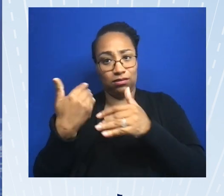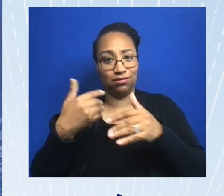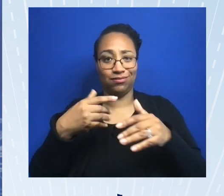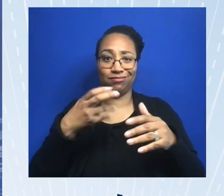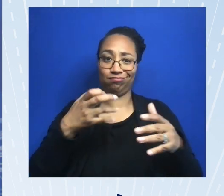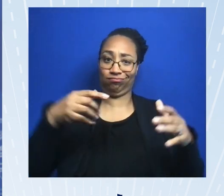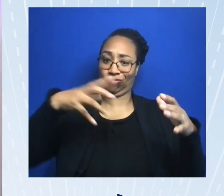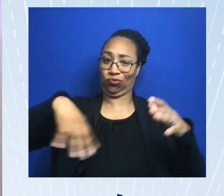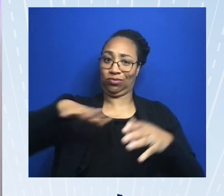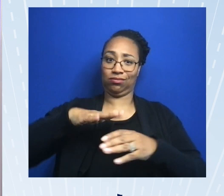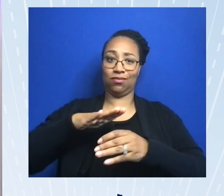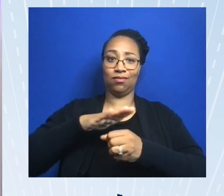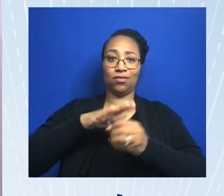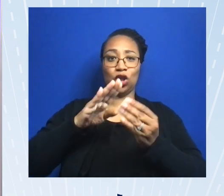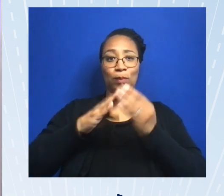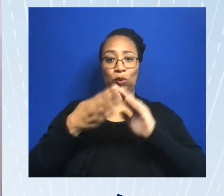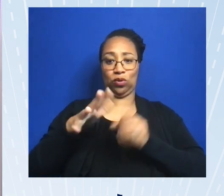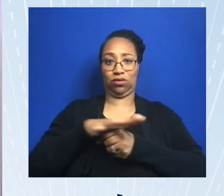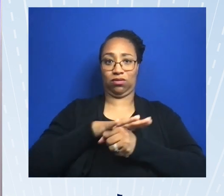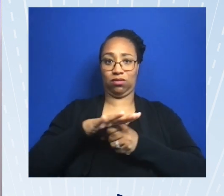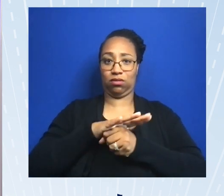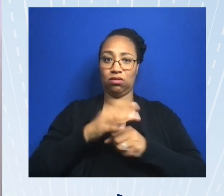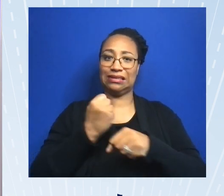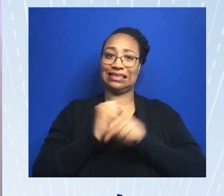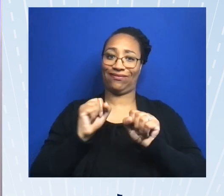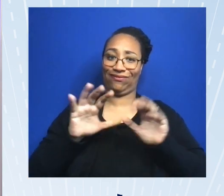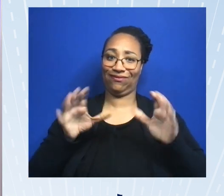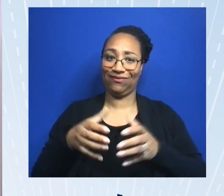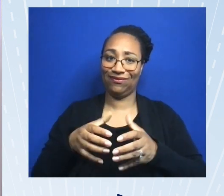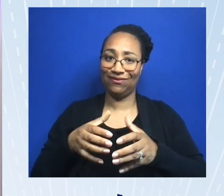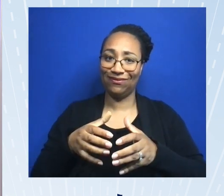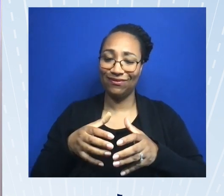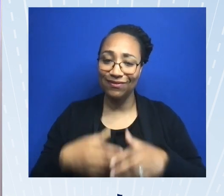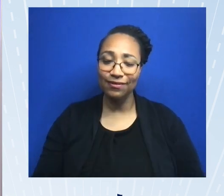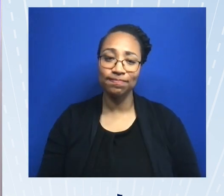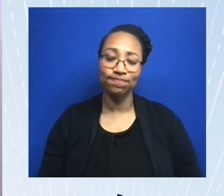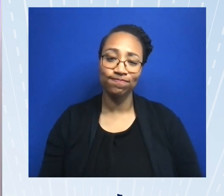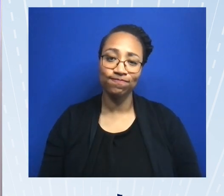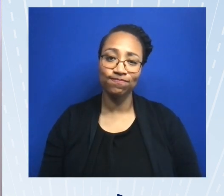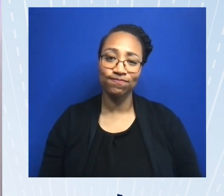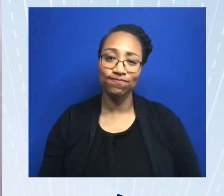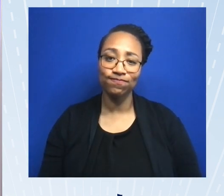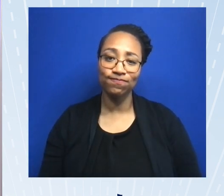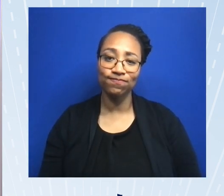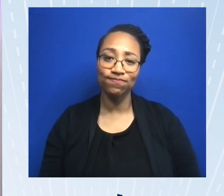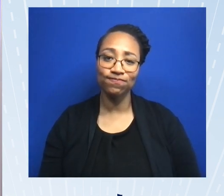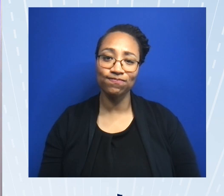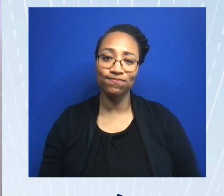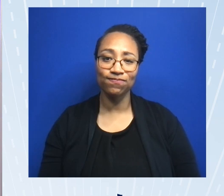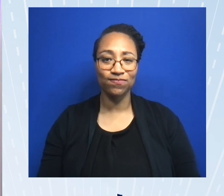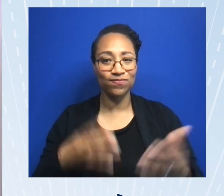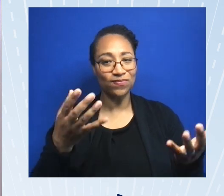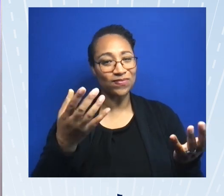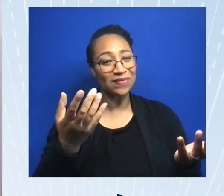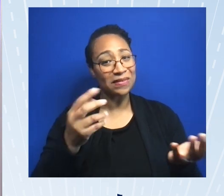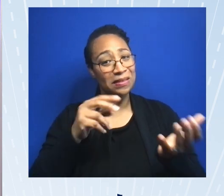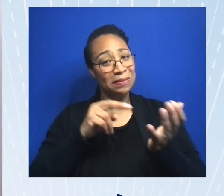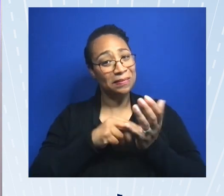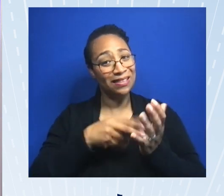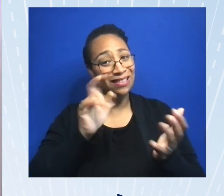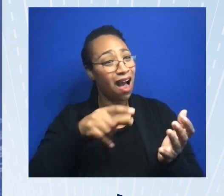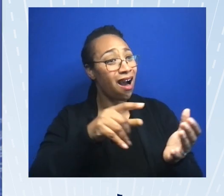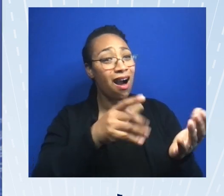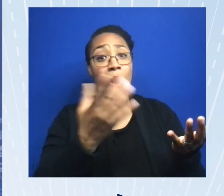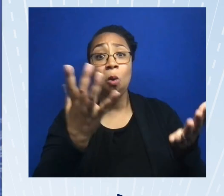another. Together, we are greater than the sum of our parts, and that's America's unique comparative